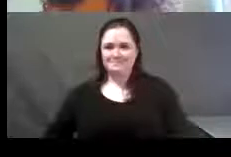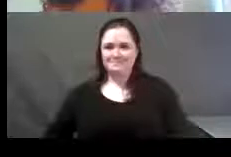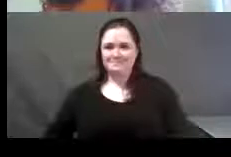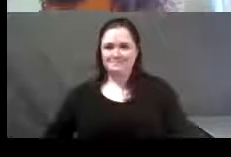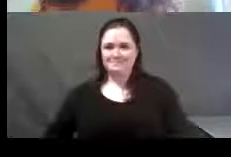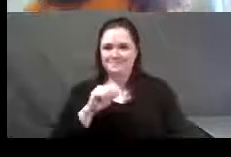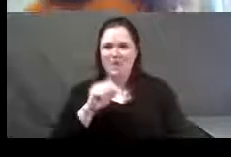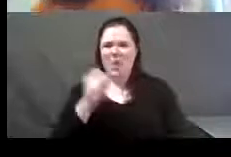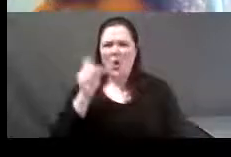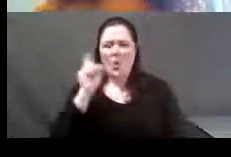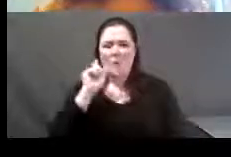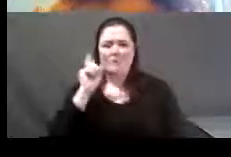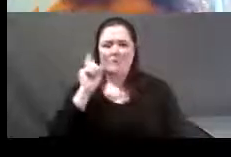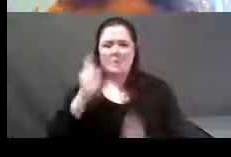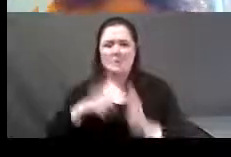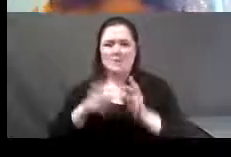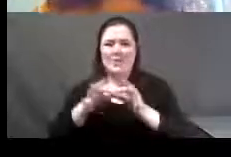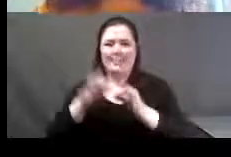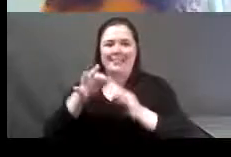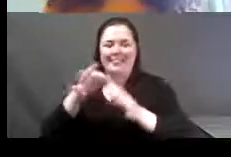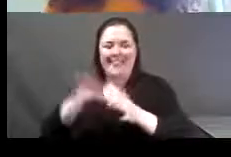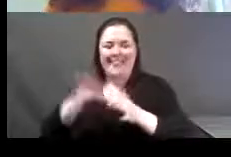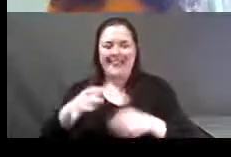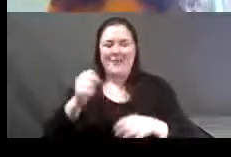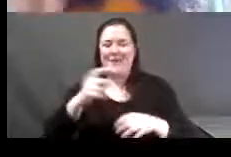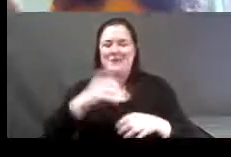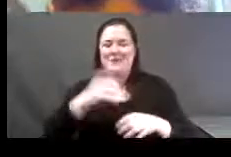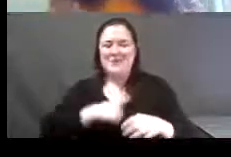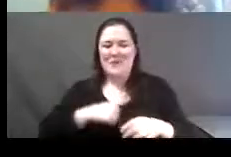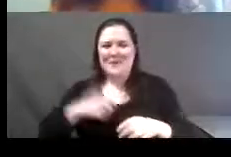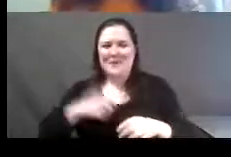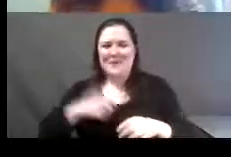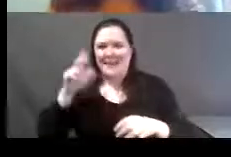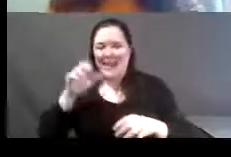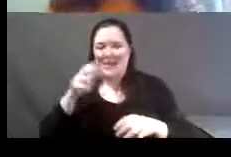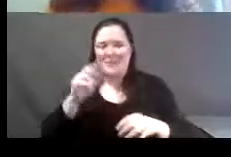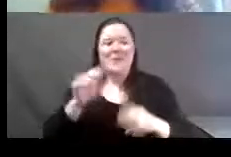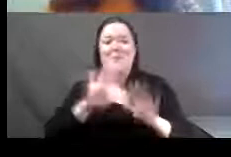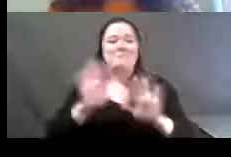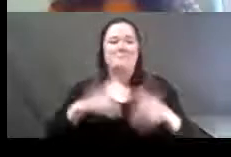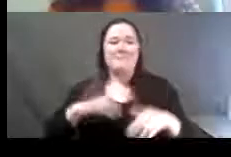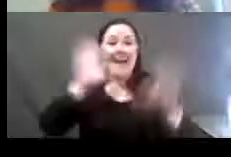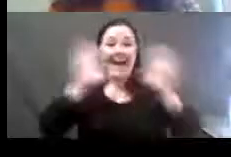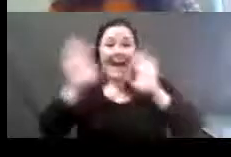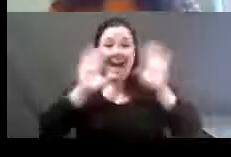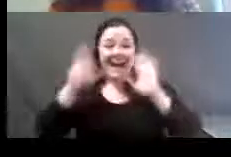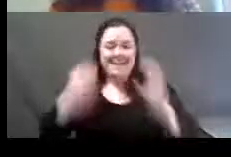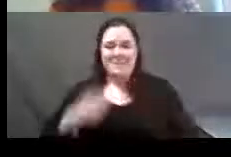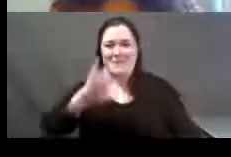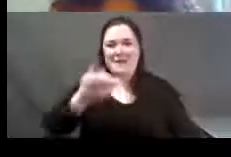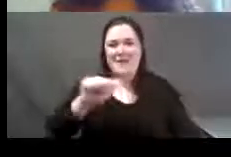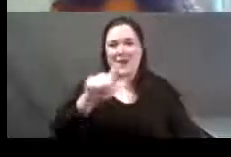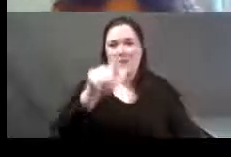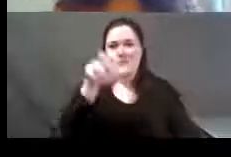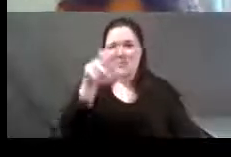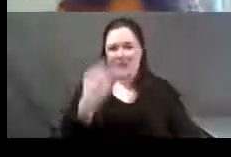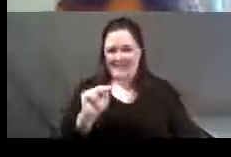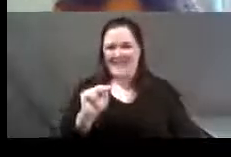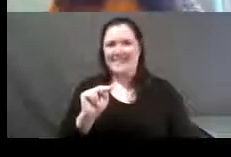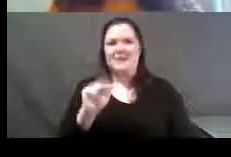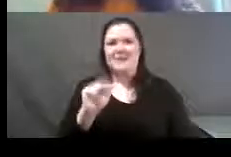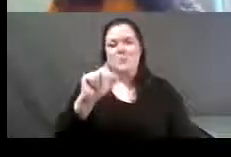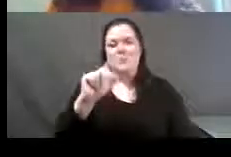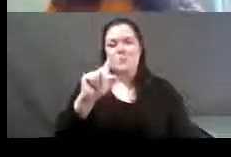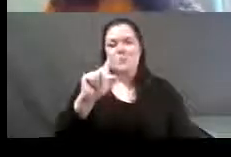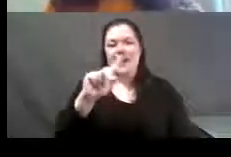lag, sorry. All right, here we go. All right, so hi everyone. My name is Jalyn Radziminski. I'm the founder